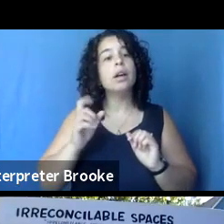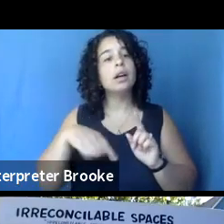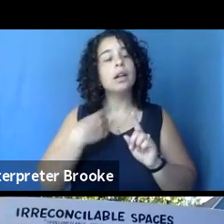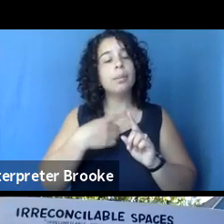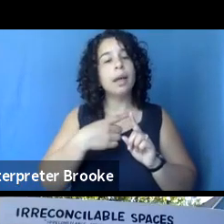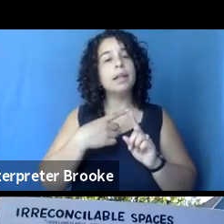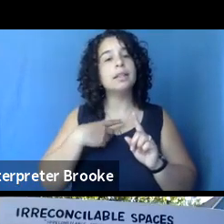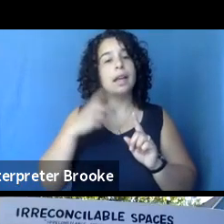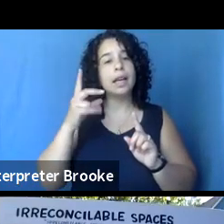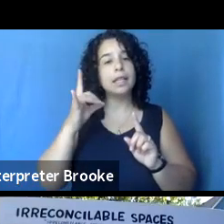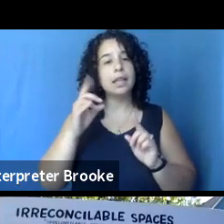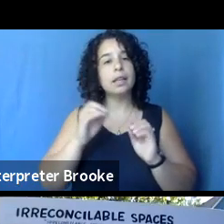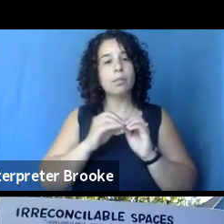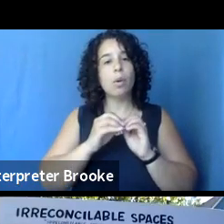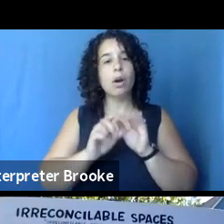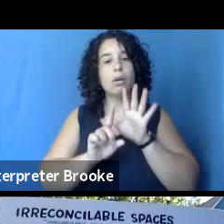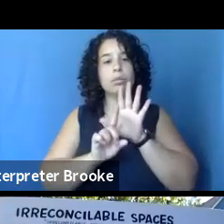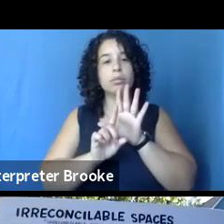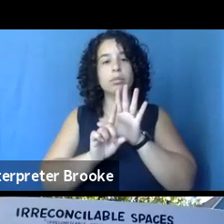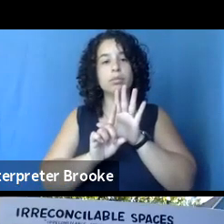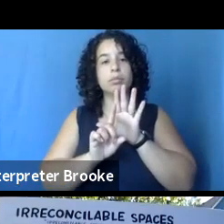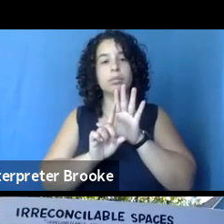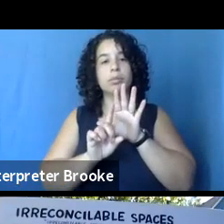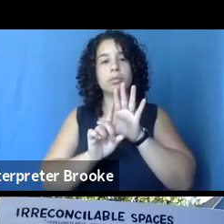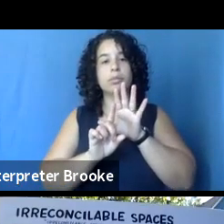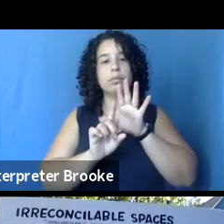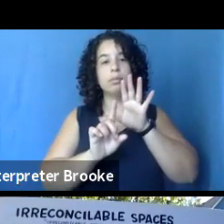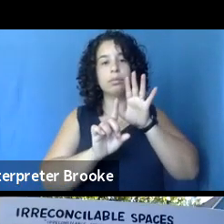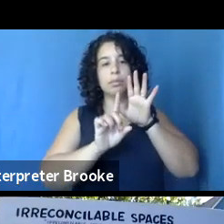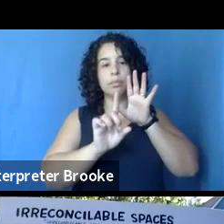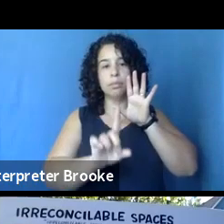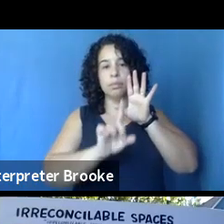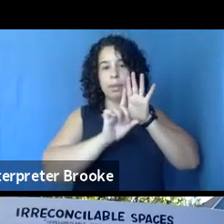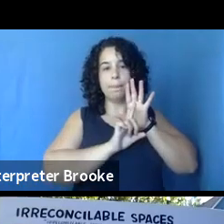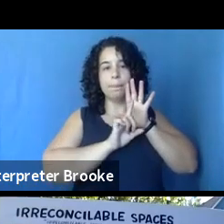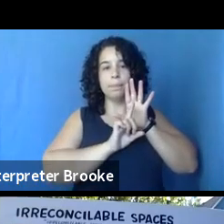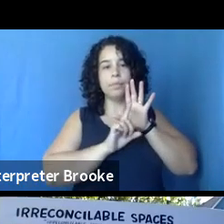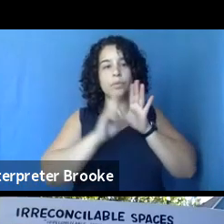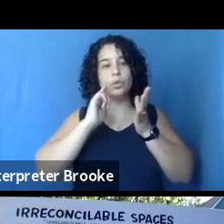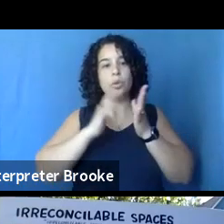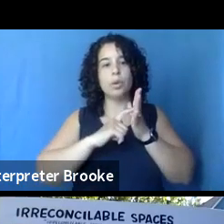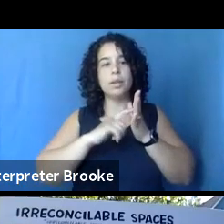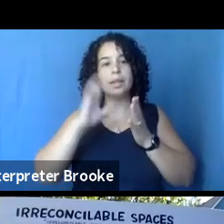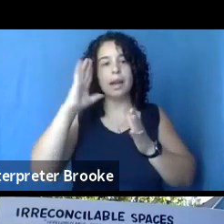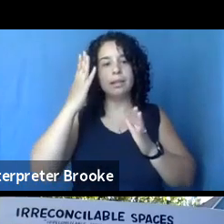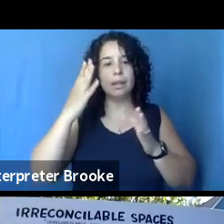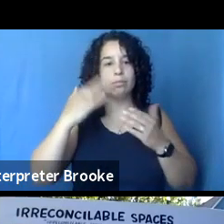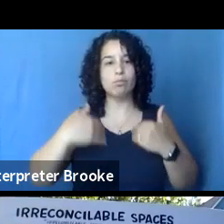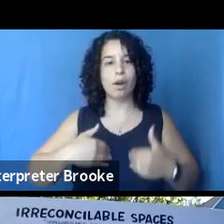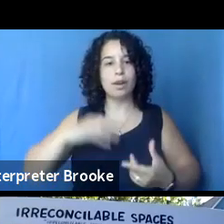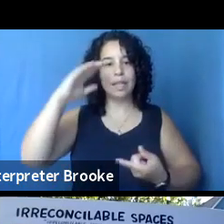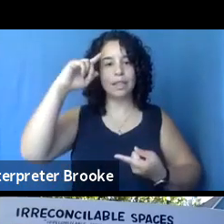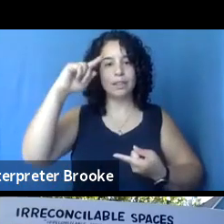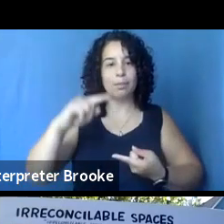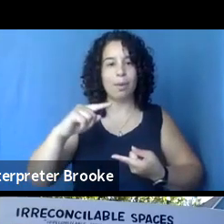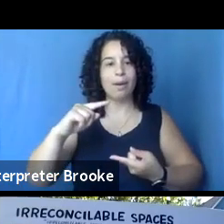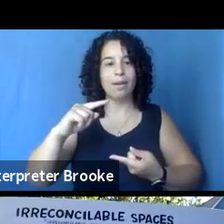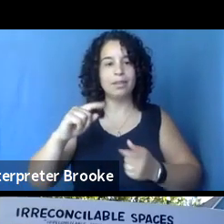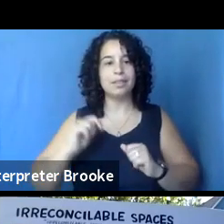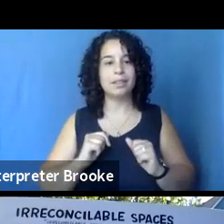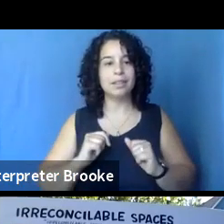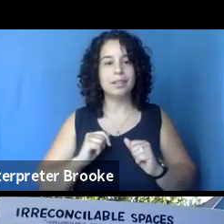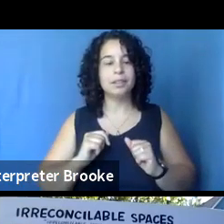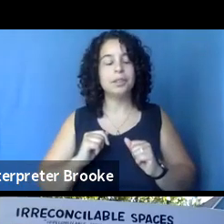kind of small amongst these leaves, wearing Princess Leia silver headphones over my